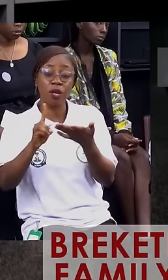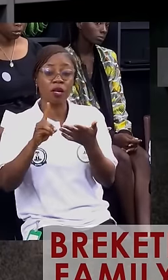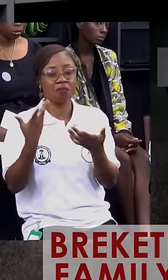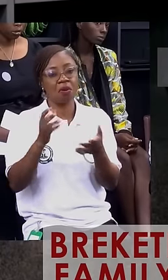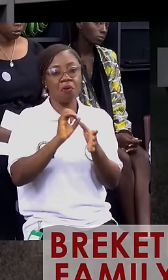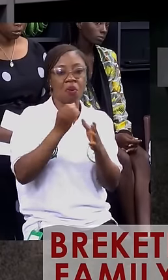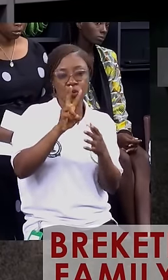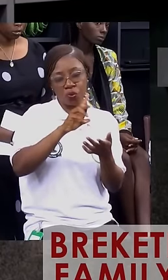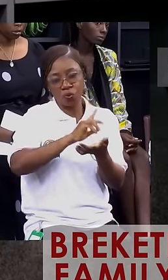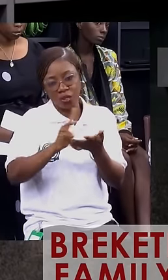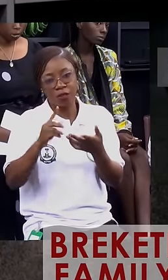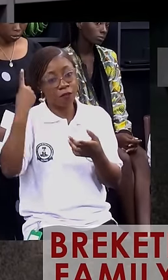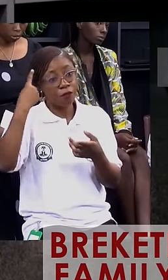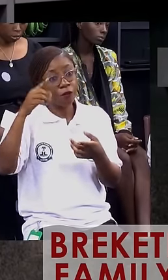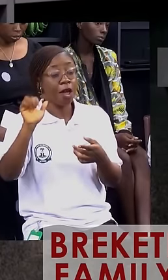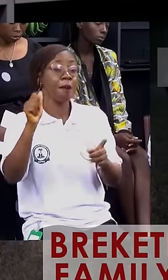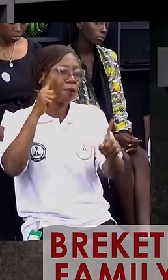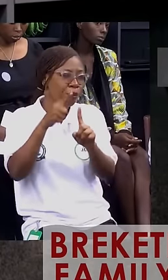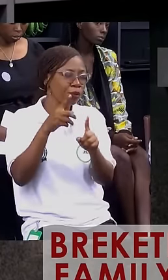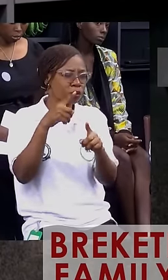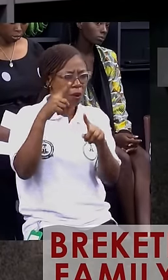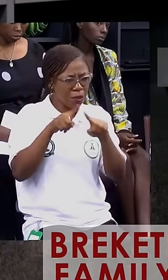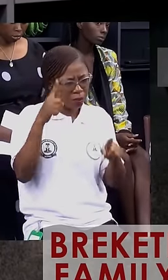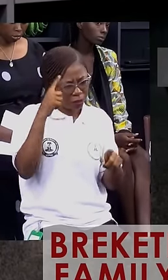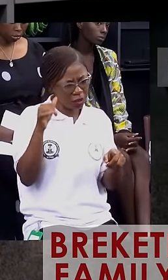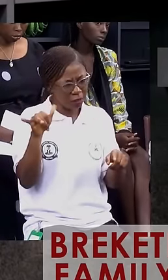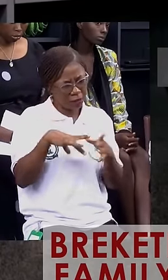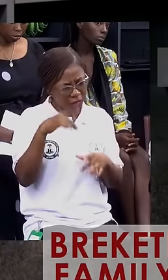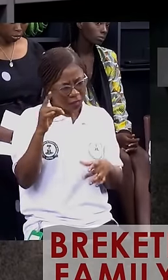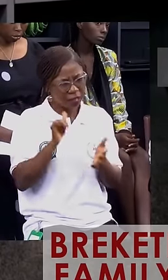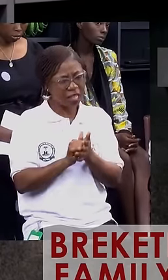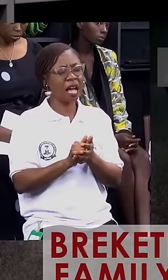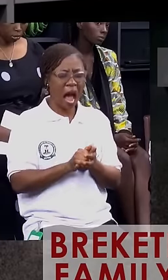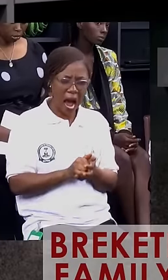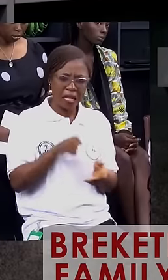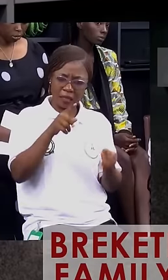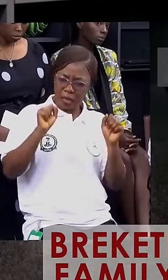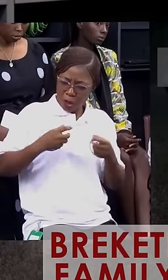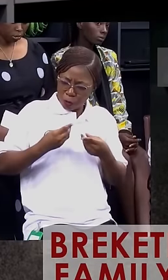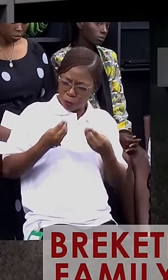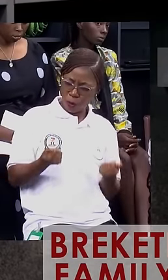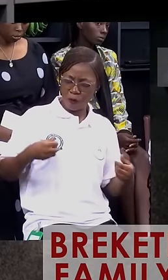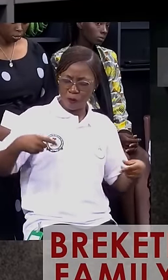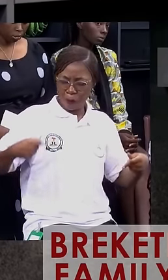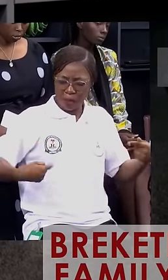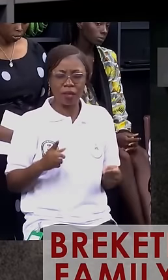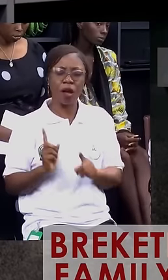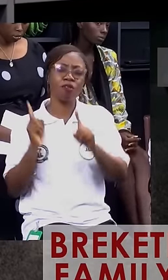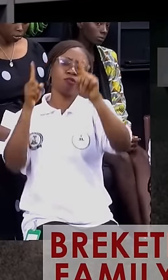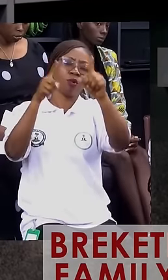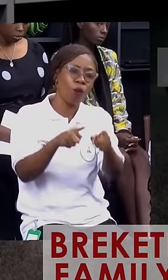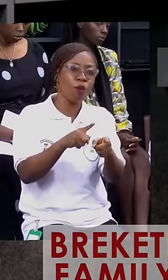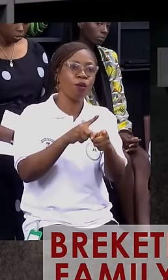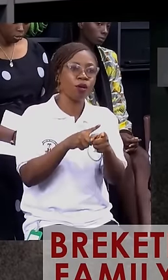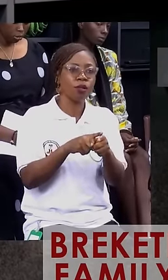2 weeks maximum for a purpose. But because they found out that the medication can take care of pain, they just went on the expressway and